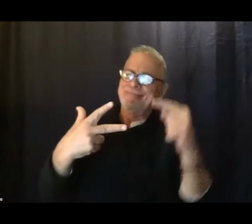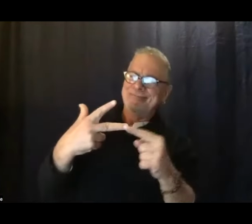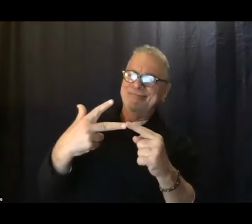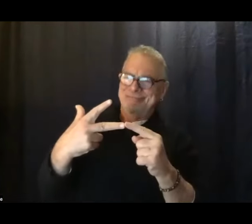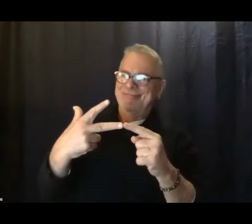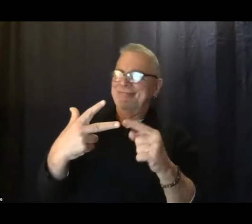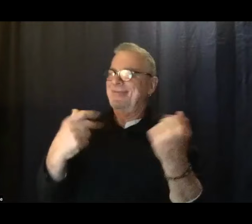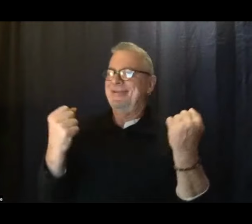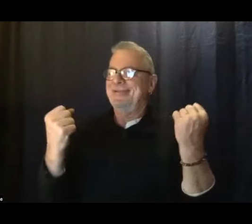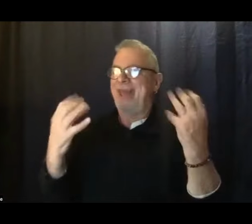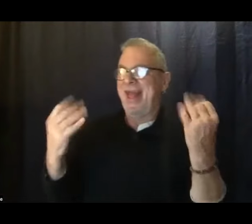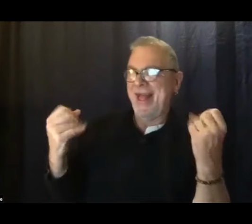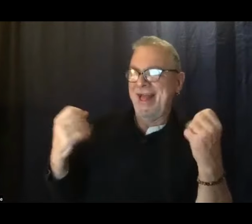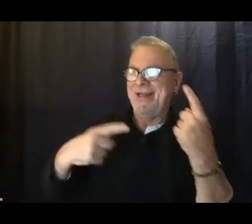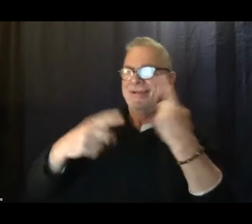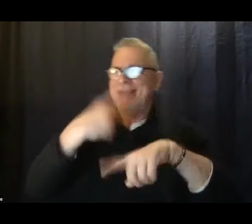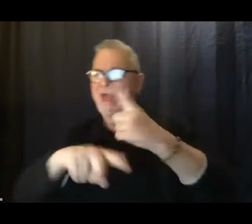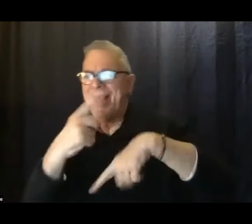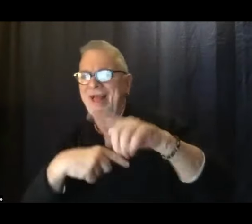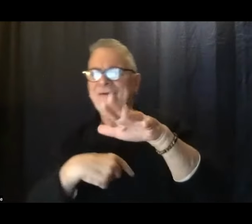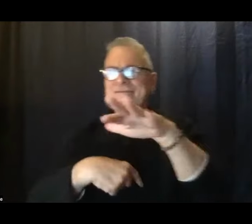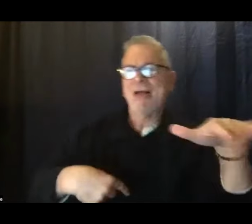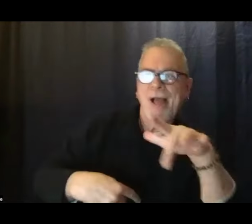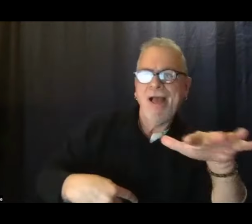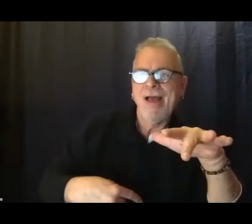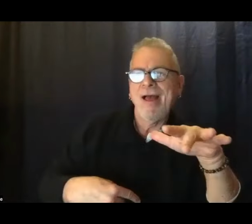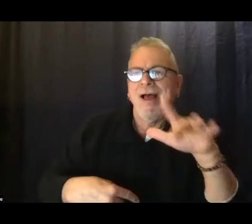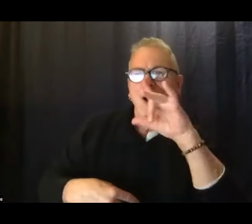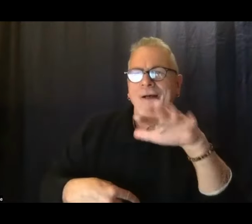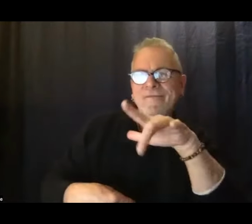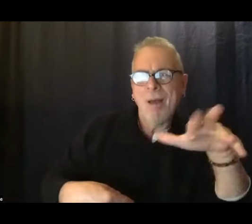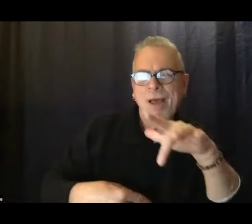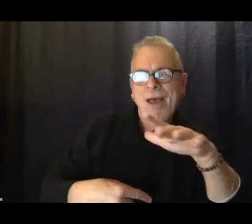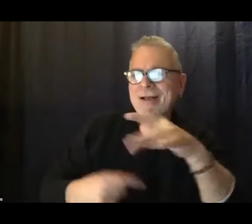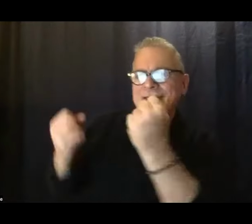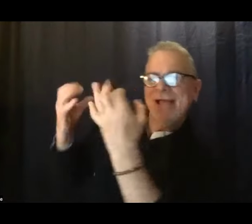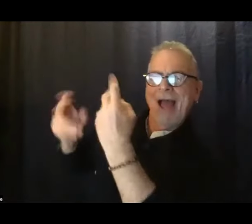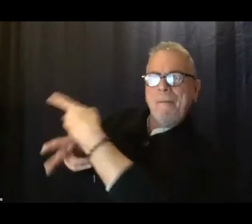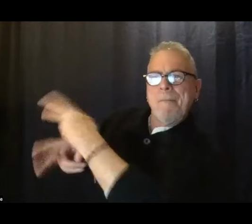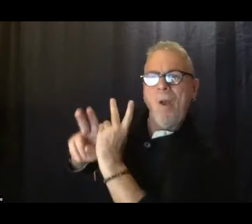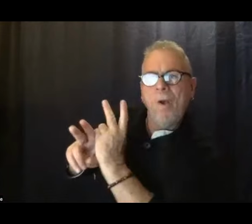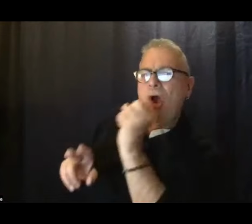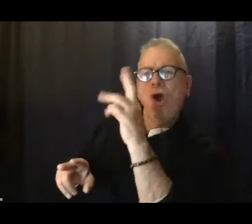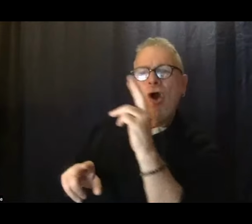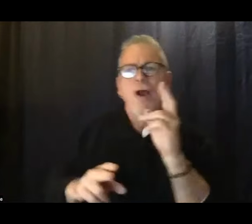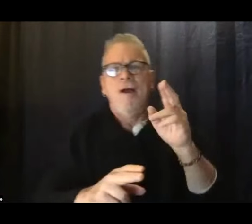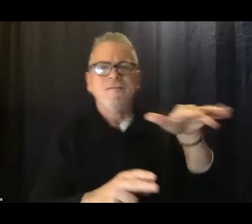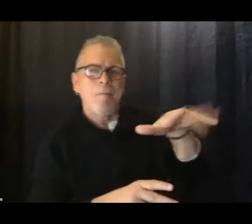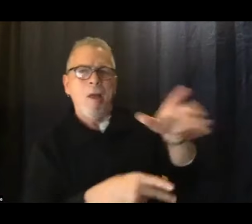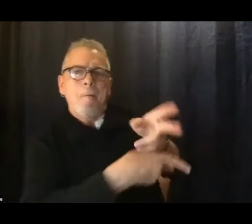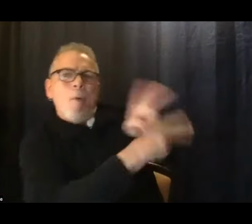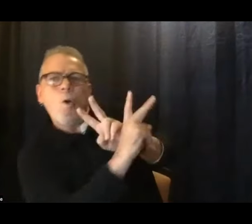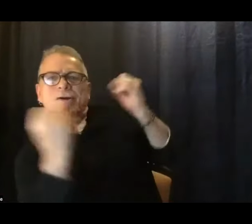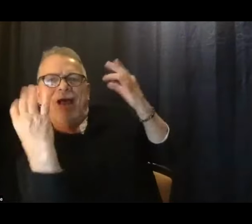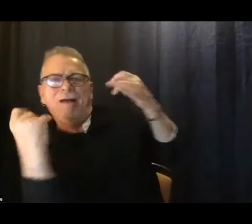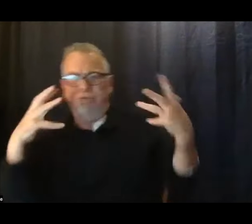we have these 3 categories. We have careful, rapid, and the third one is a sign of fingerspelling, kind of a mix, right? It's